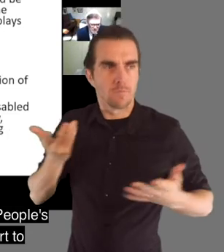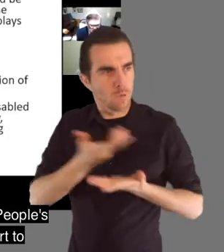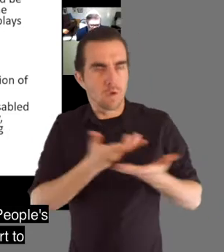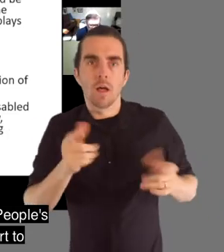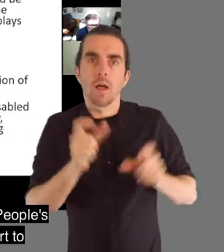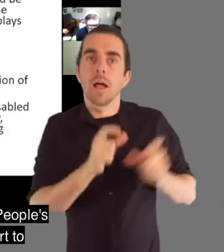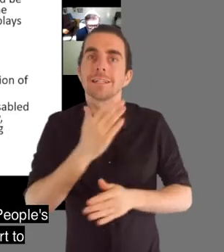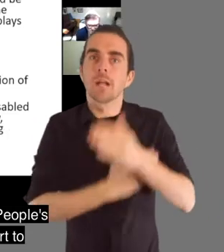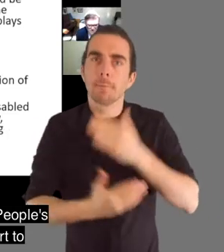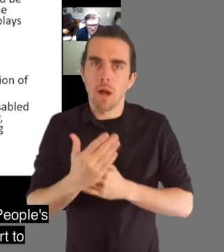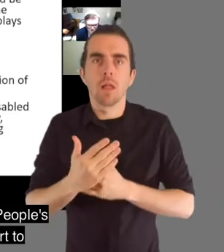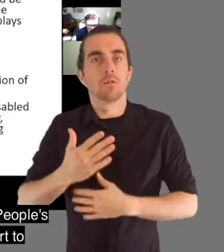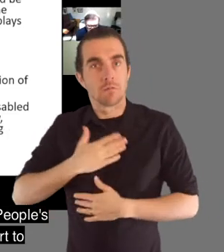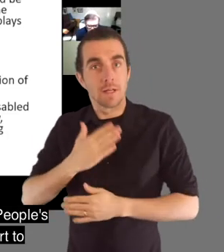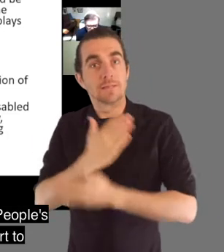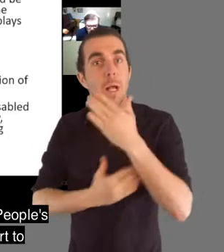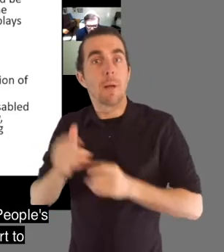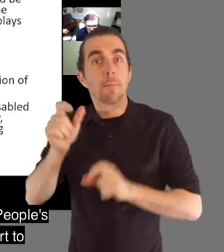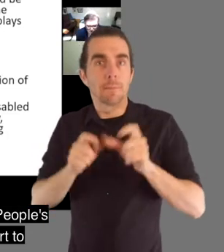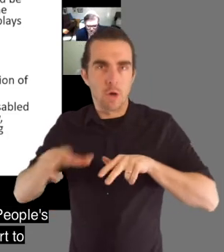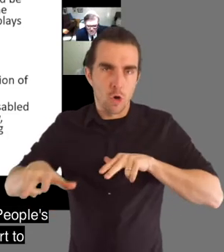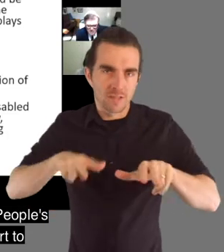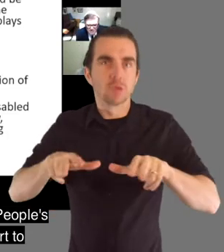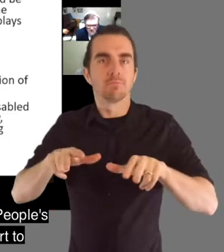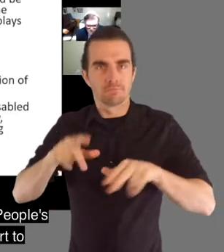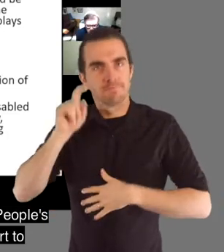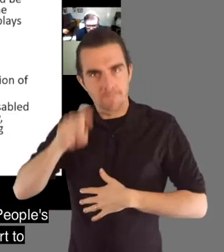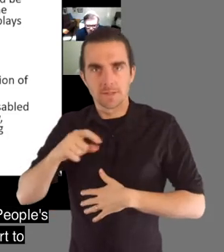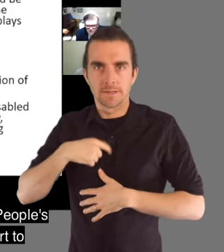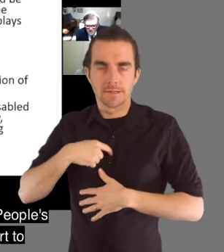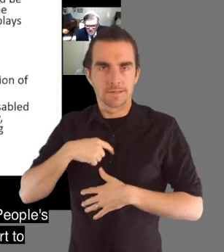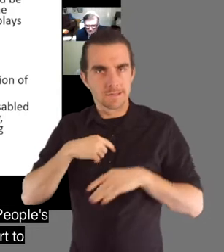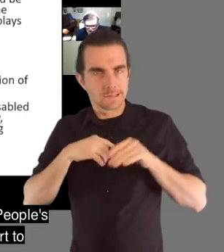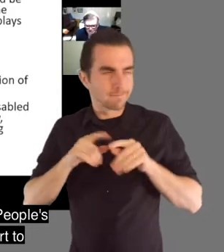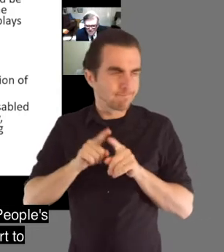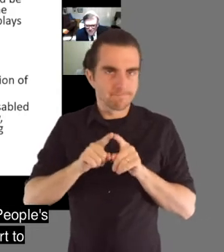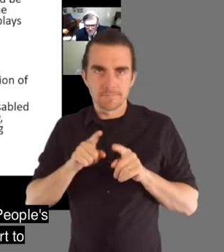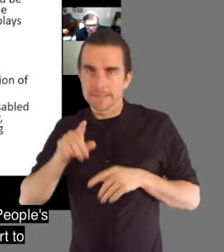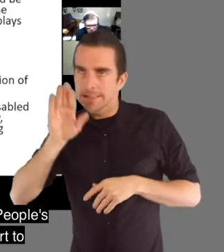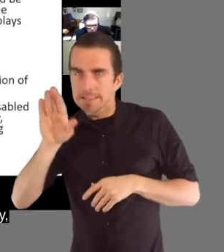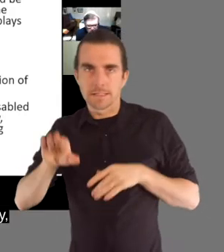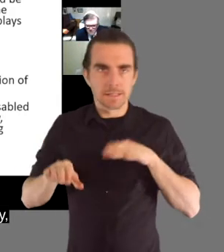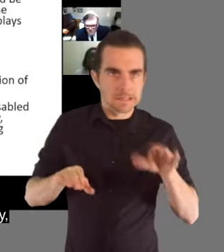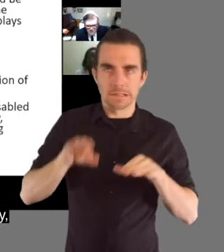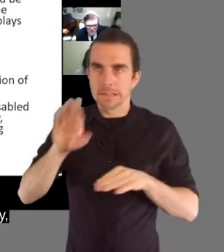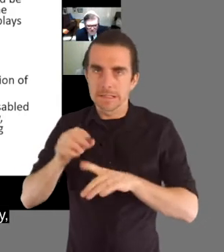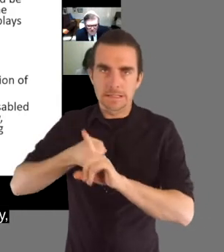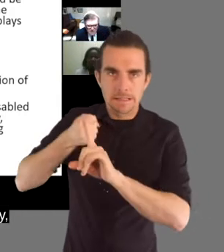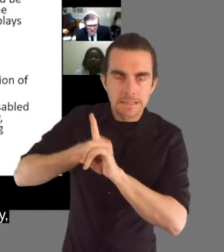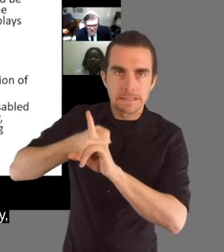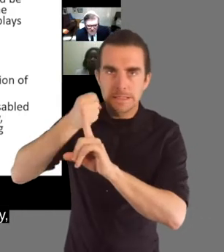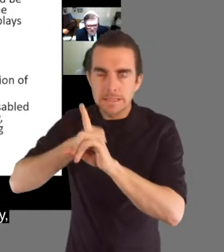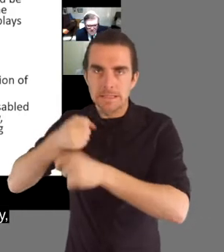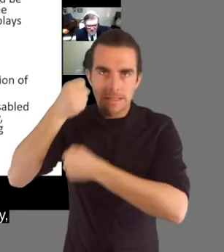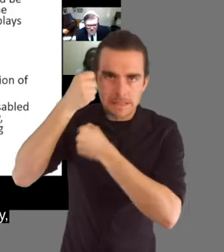disabled people and our disabled people organizations have had to resort to campaigning through publicity,